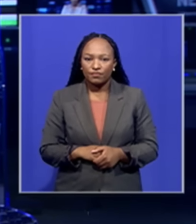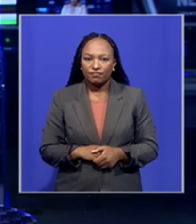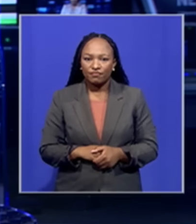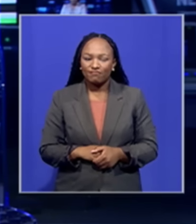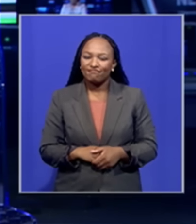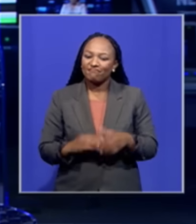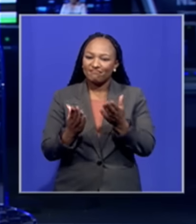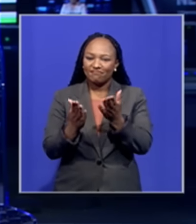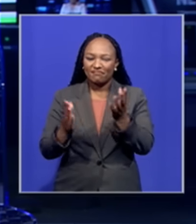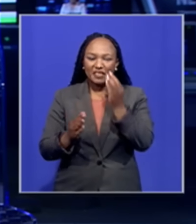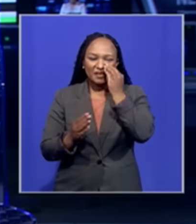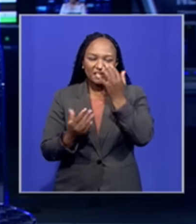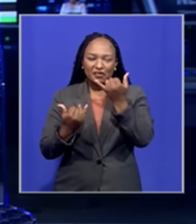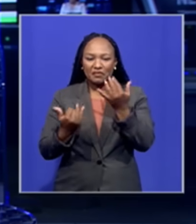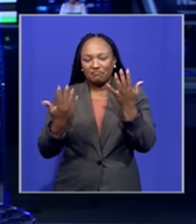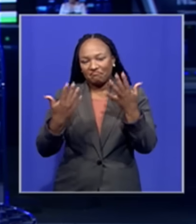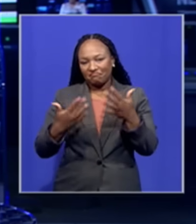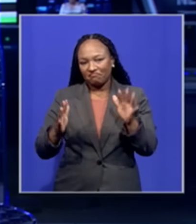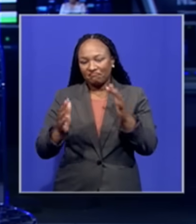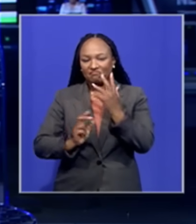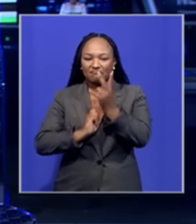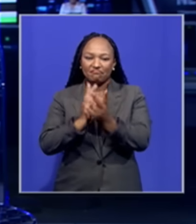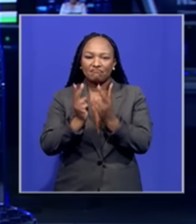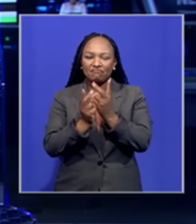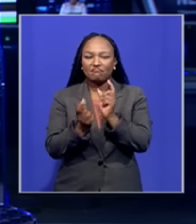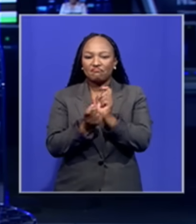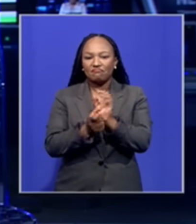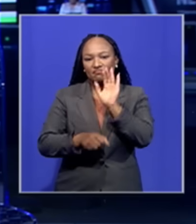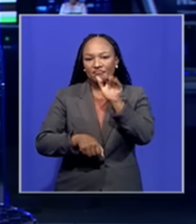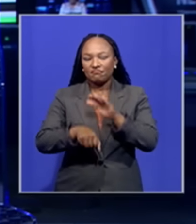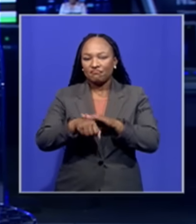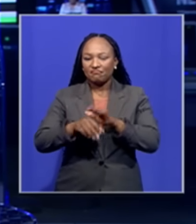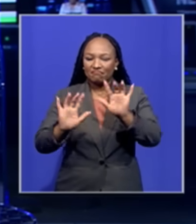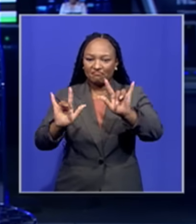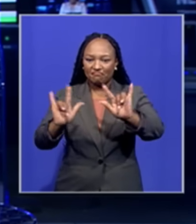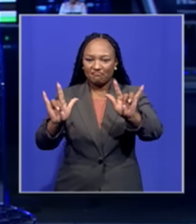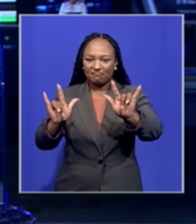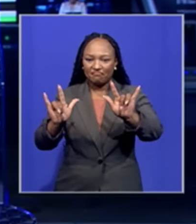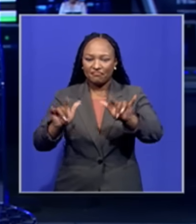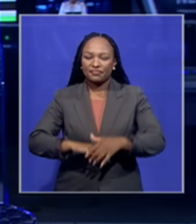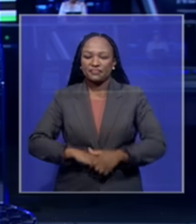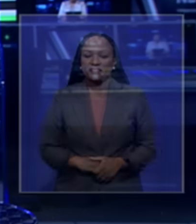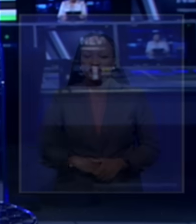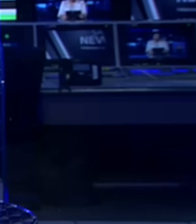Beso di bile hakalo tsa kajeno re tla boela ka kopana hape nakong e tlang. Salang hantle.